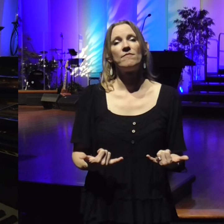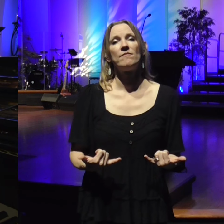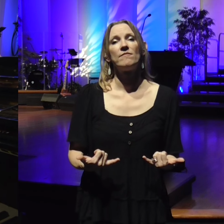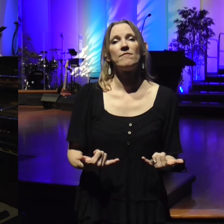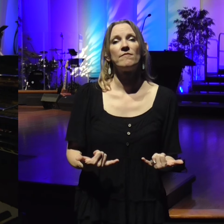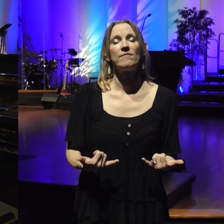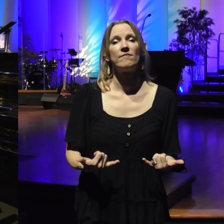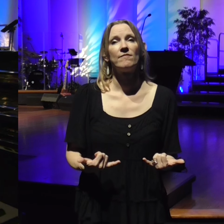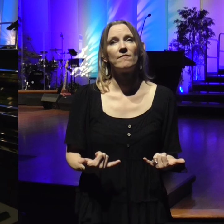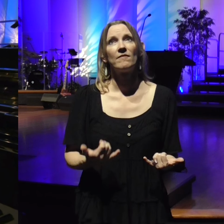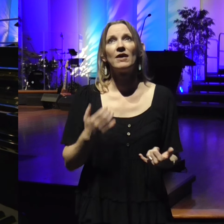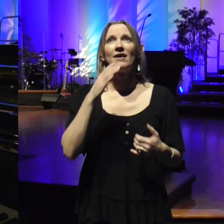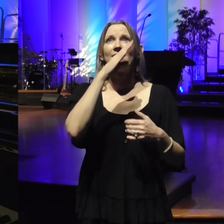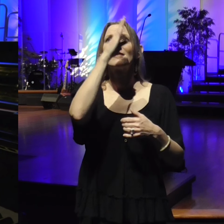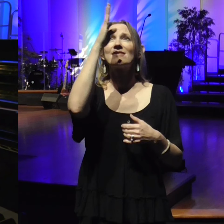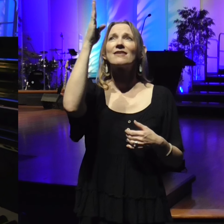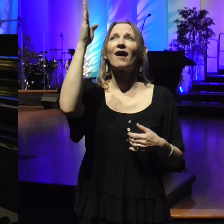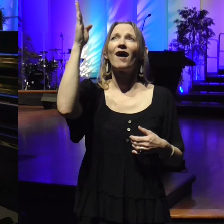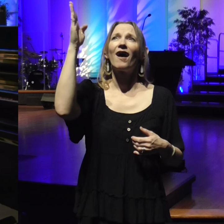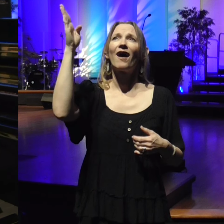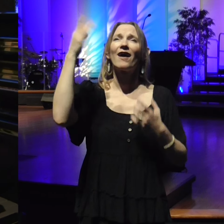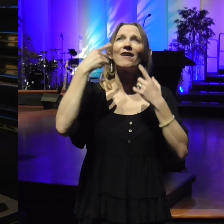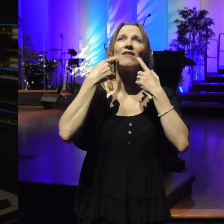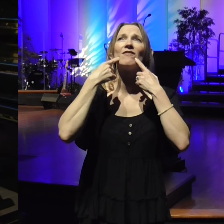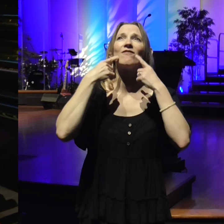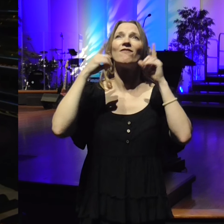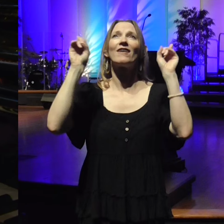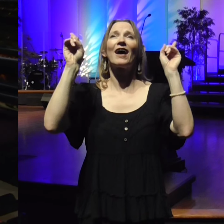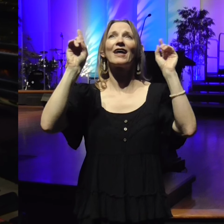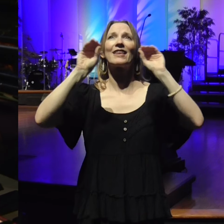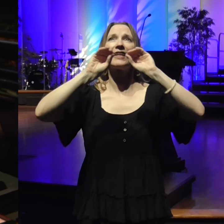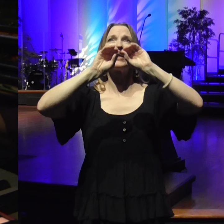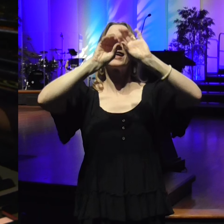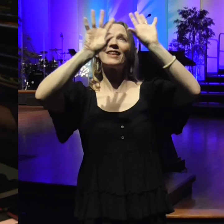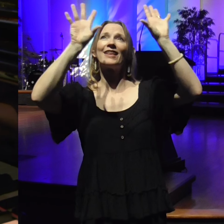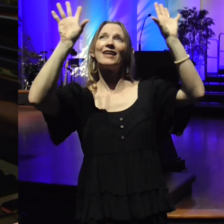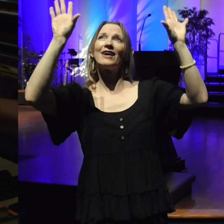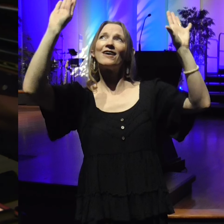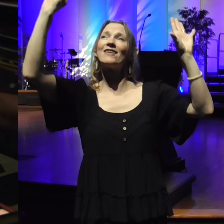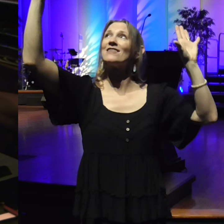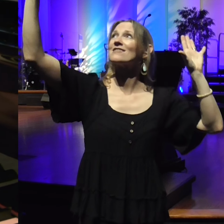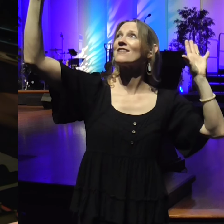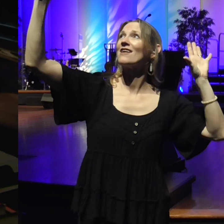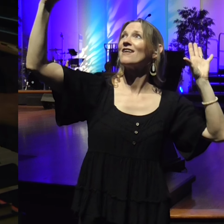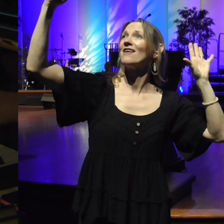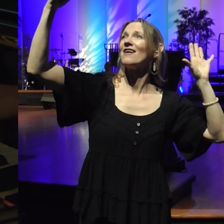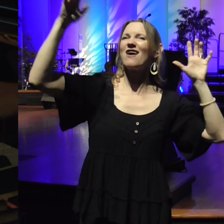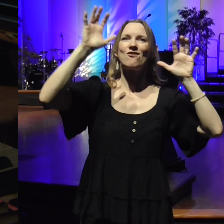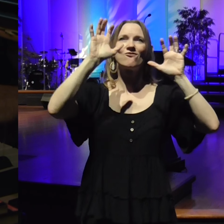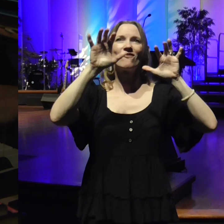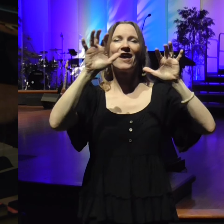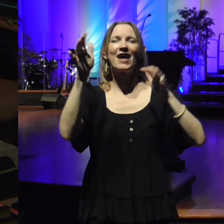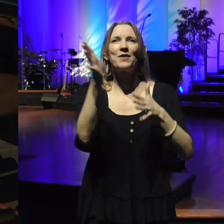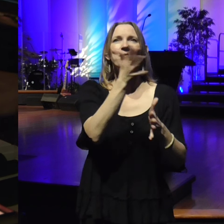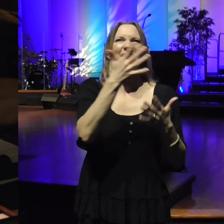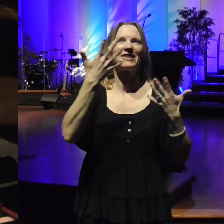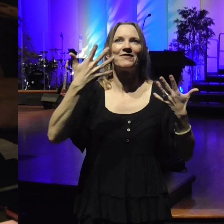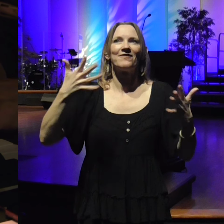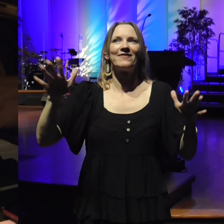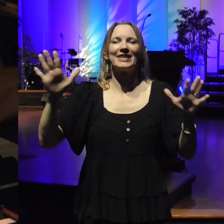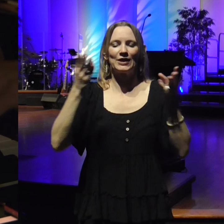Well, the sky is finally open. The rain and wind stop